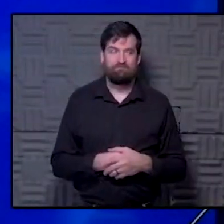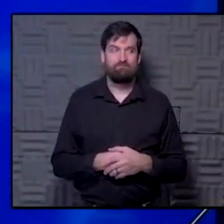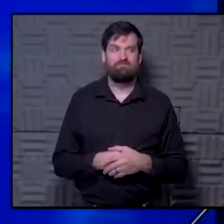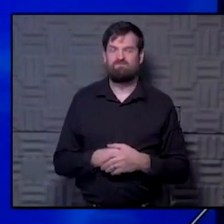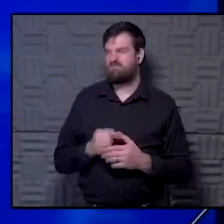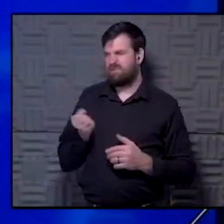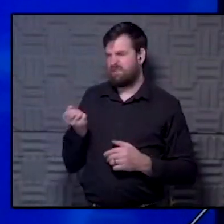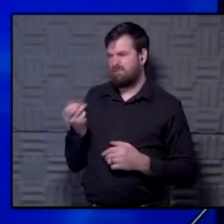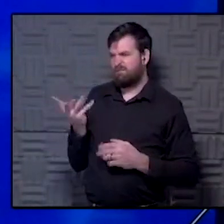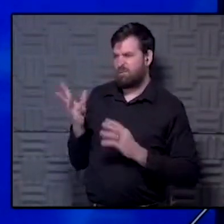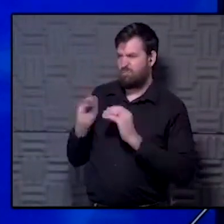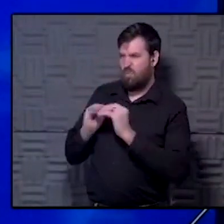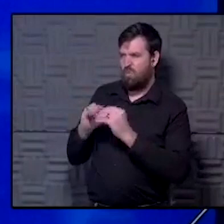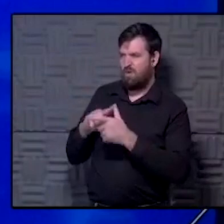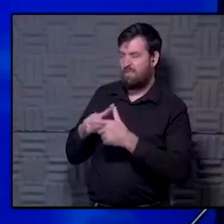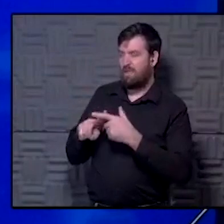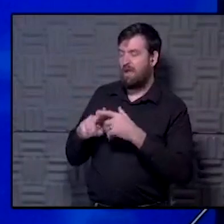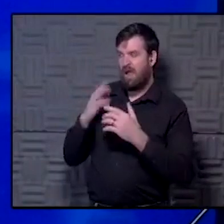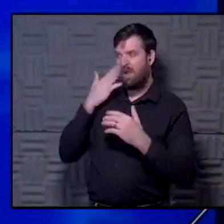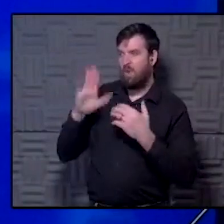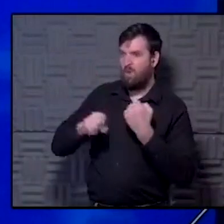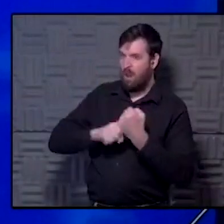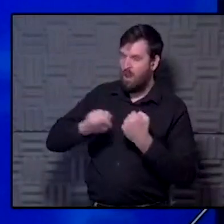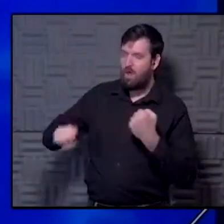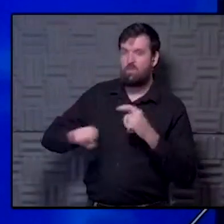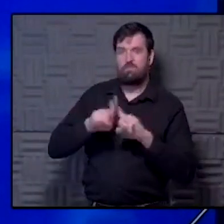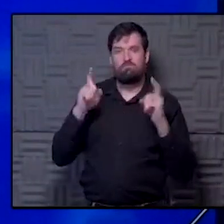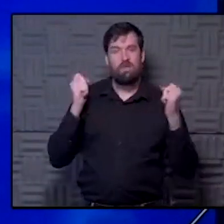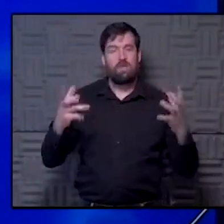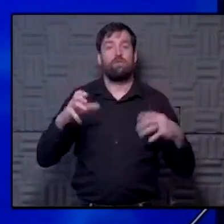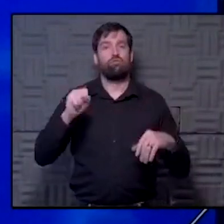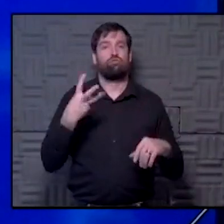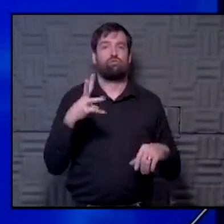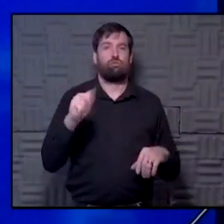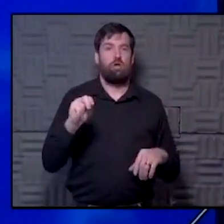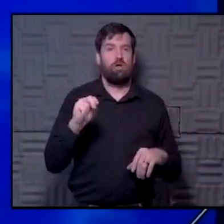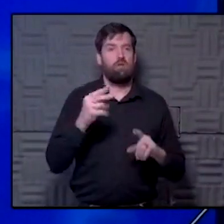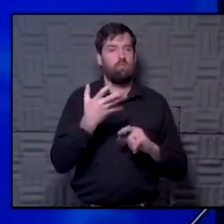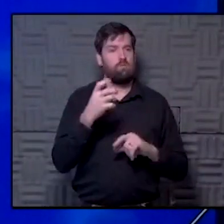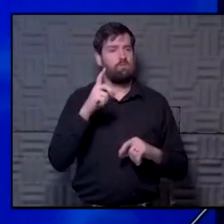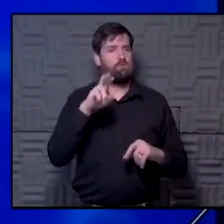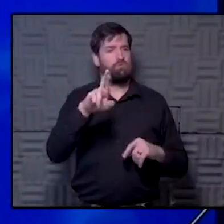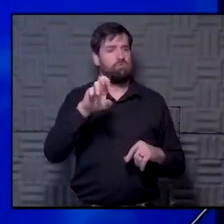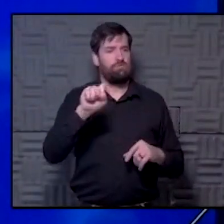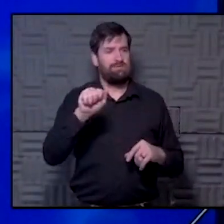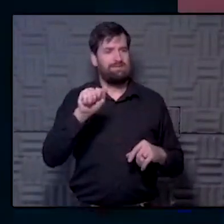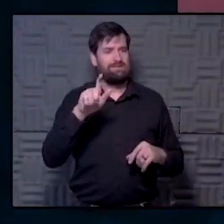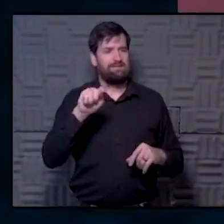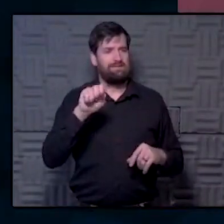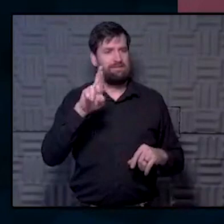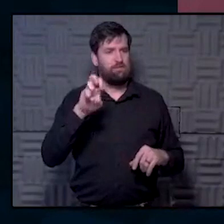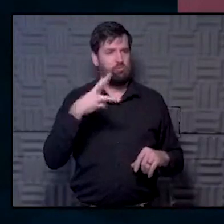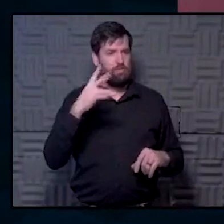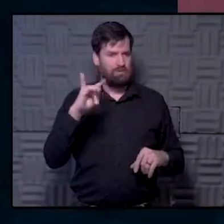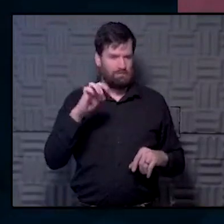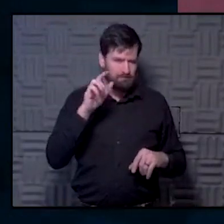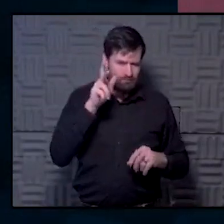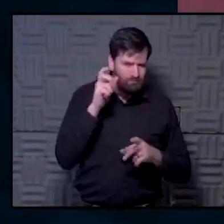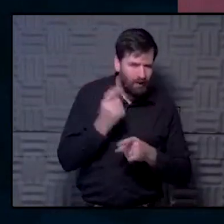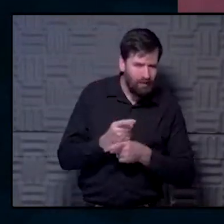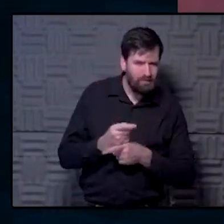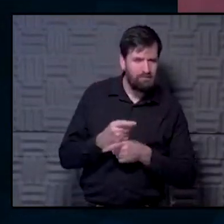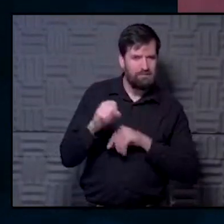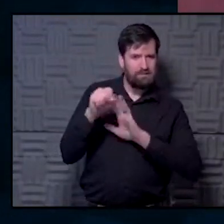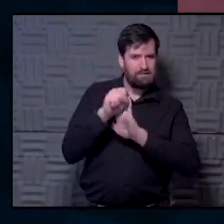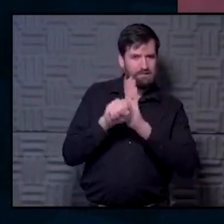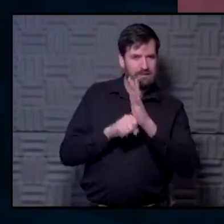right, a couple more questions. I know we're going long, but lots and lots of questions. Sean would like Dr. Satterwhite to clarify. He goes, did I hear her right? Are